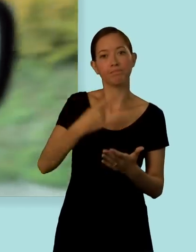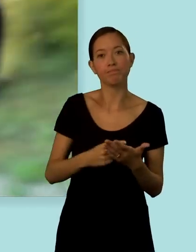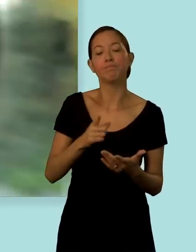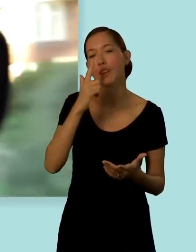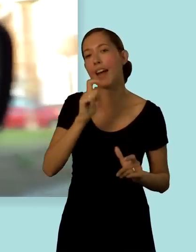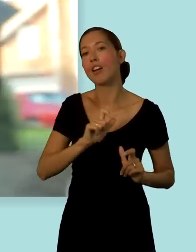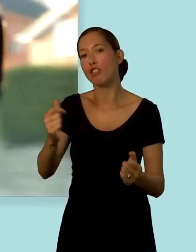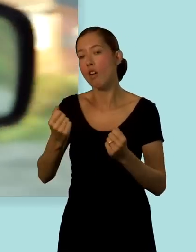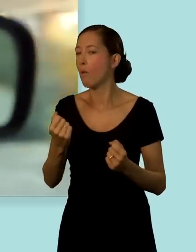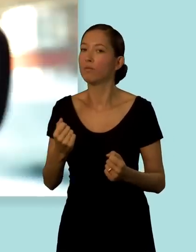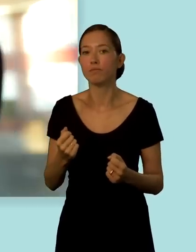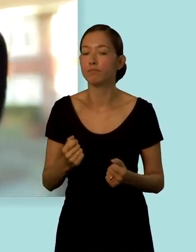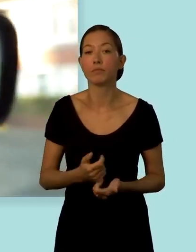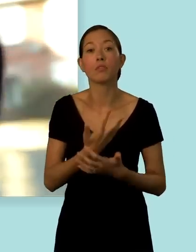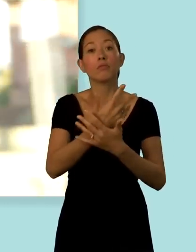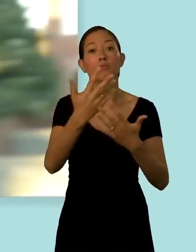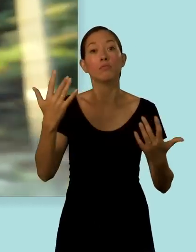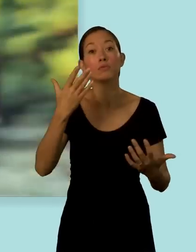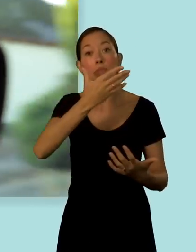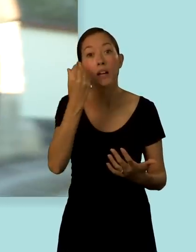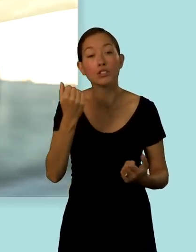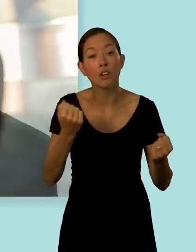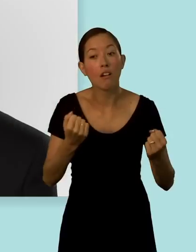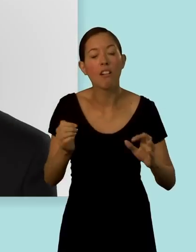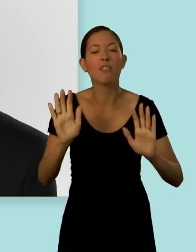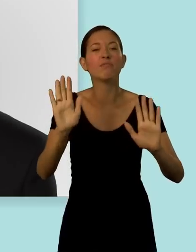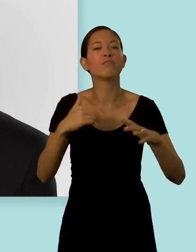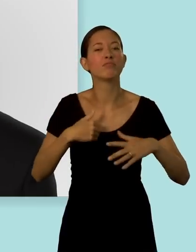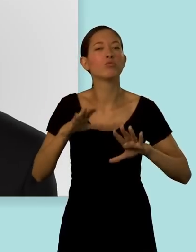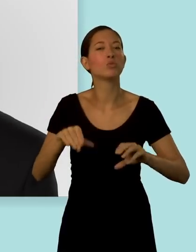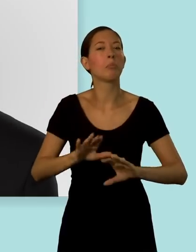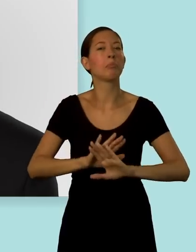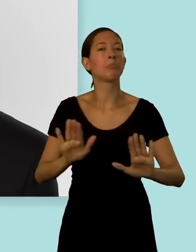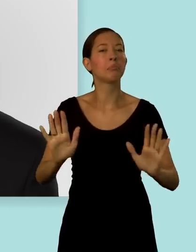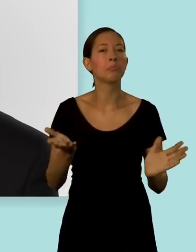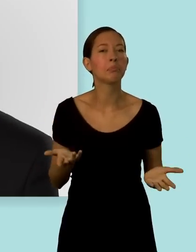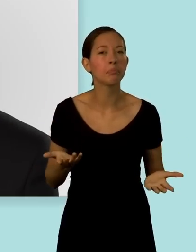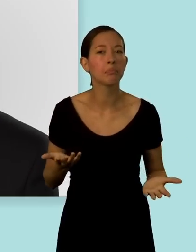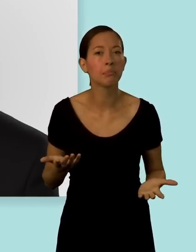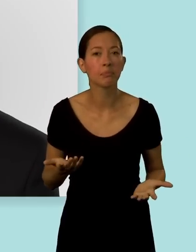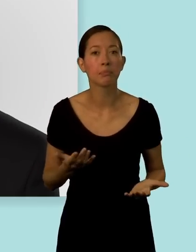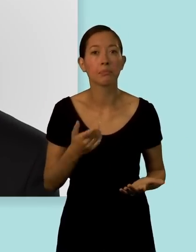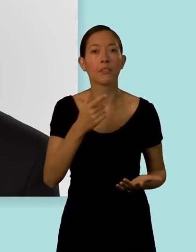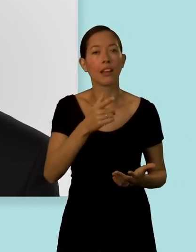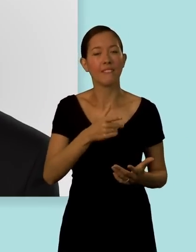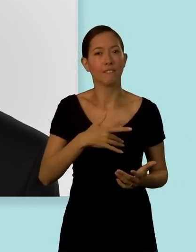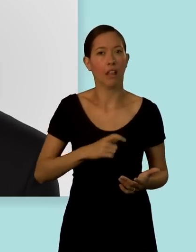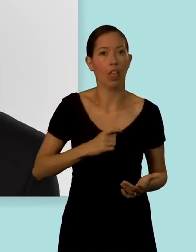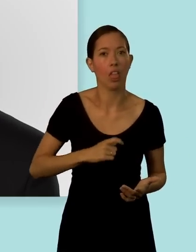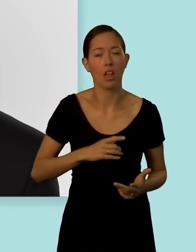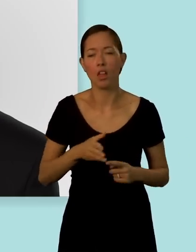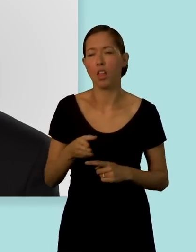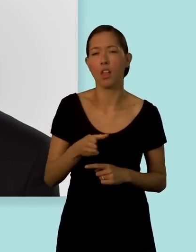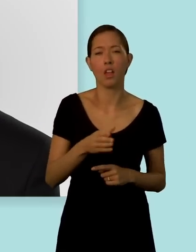to decide whether you can continue to drive. Many people with dementia choose to stop driving voluntarily. It's best to stop if you feel